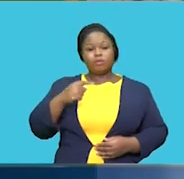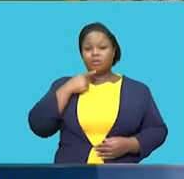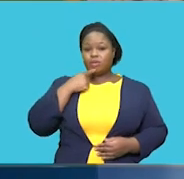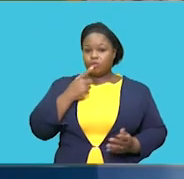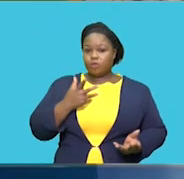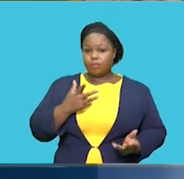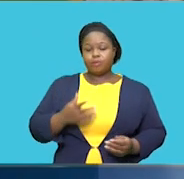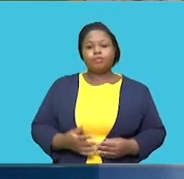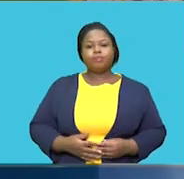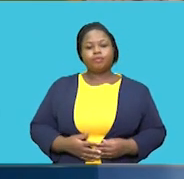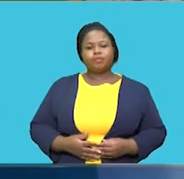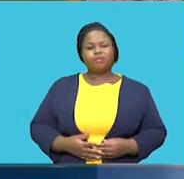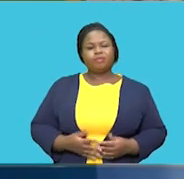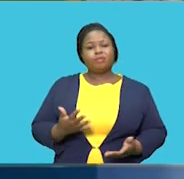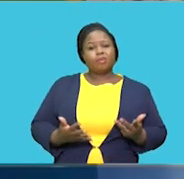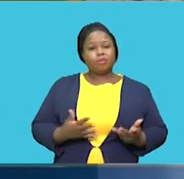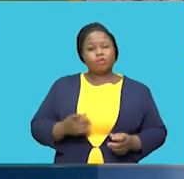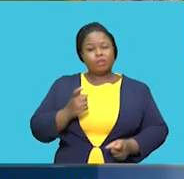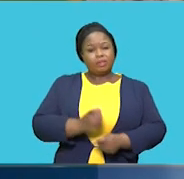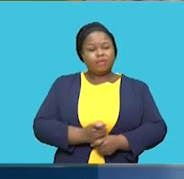we might think it was difficult to wage a struggle